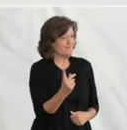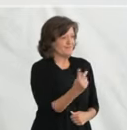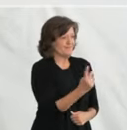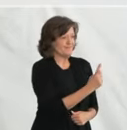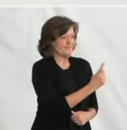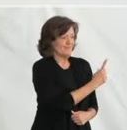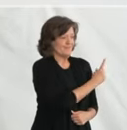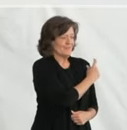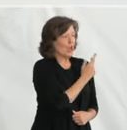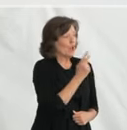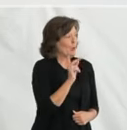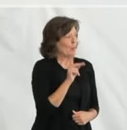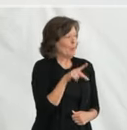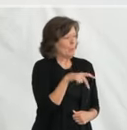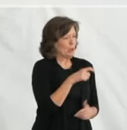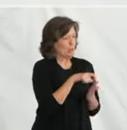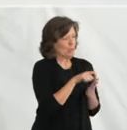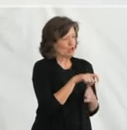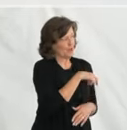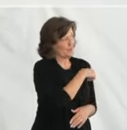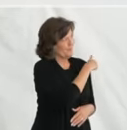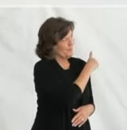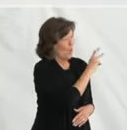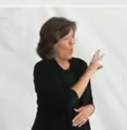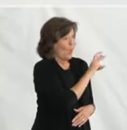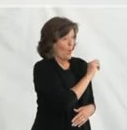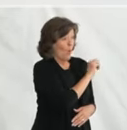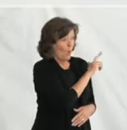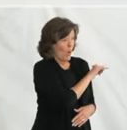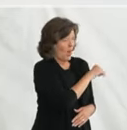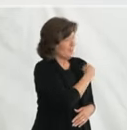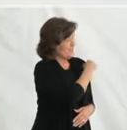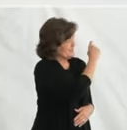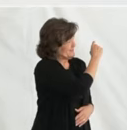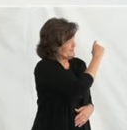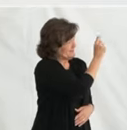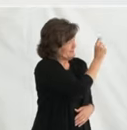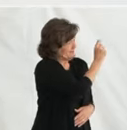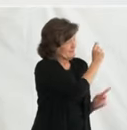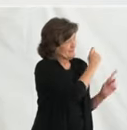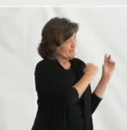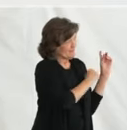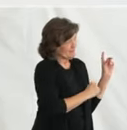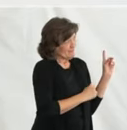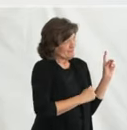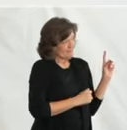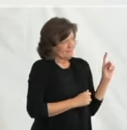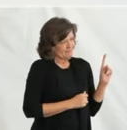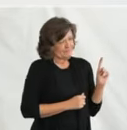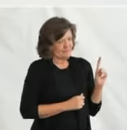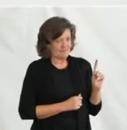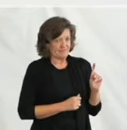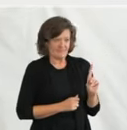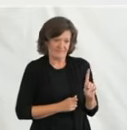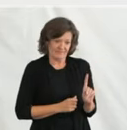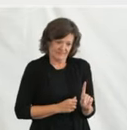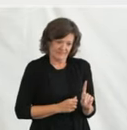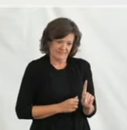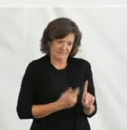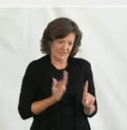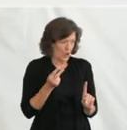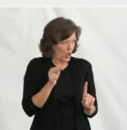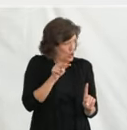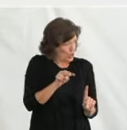chalk, and she made a mark beside Wally's name. And as she was walking back down the aisle, she stopped in front of Wally's